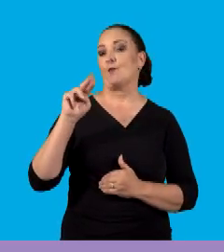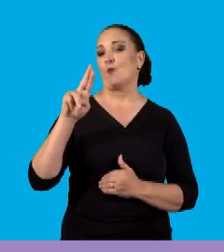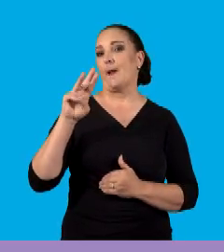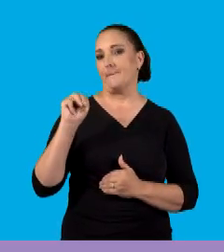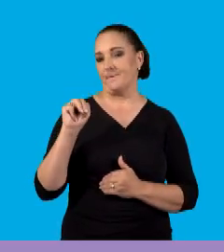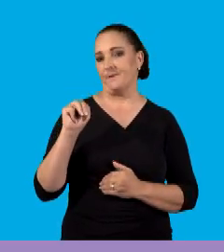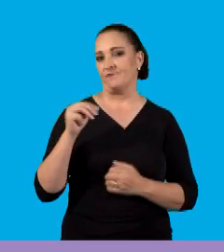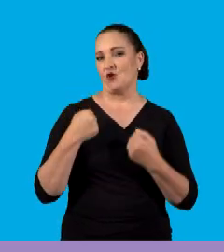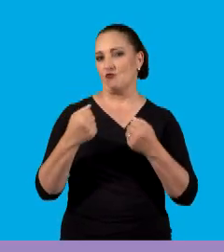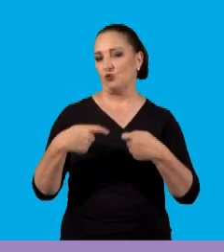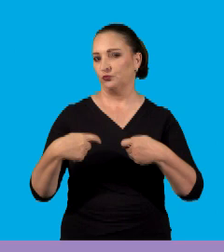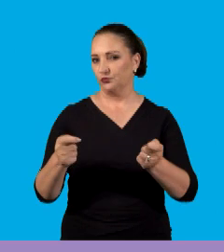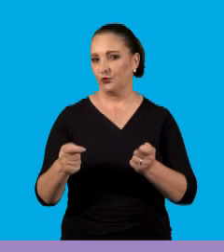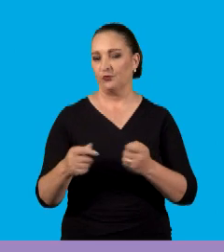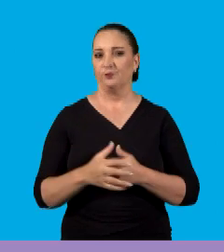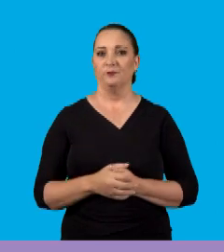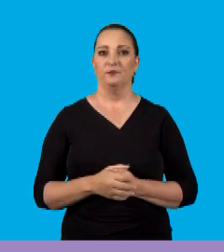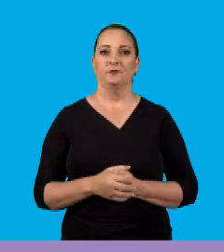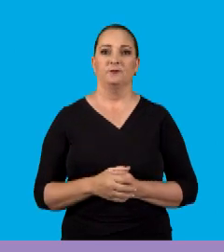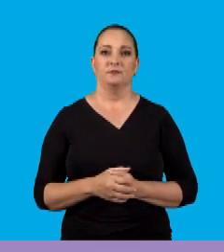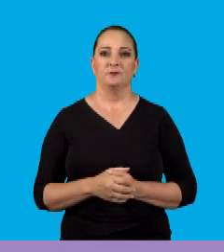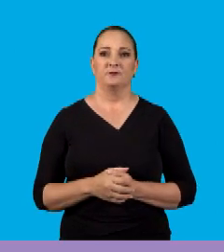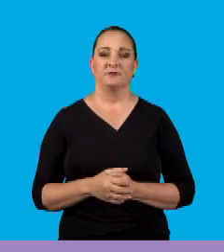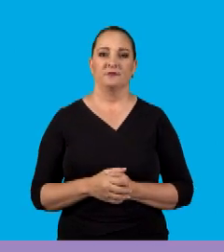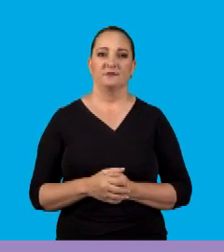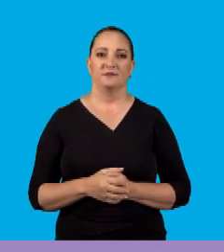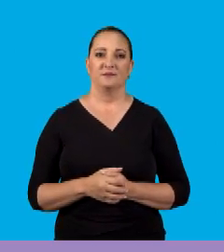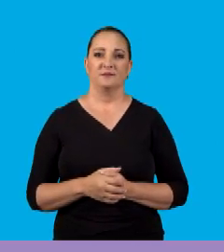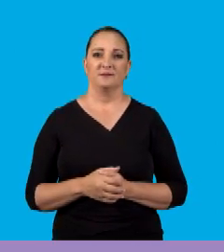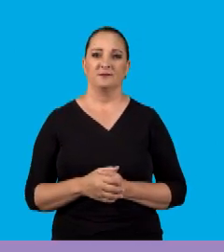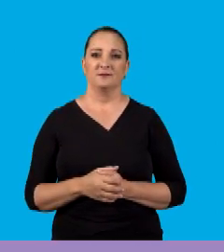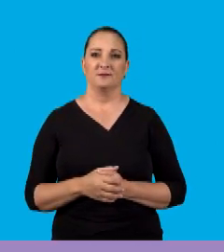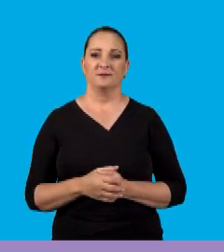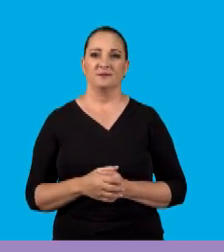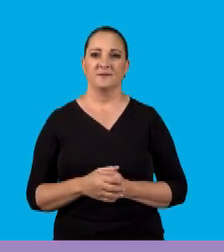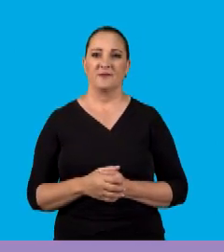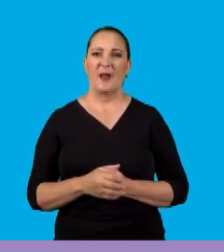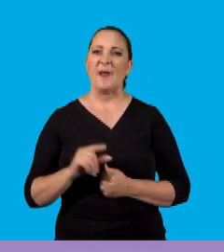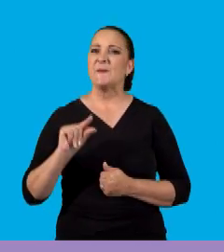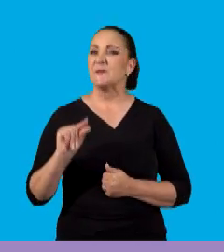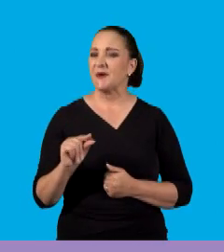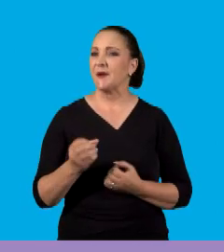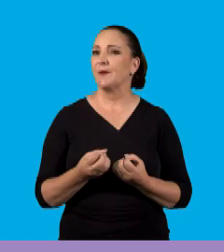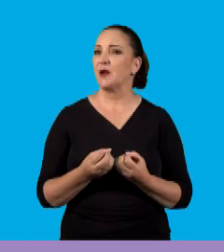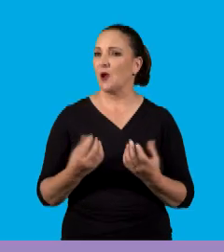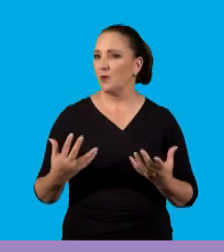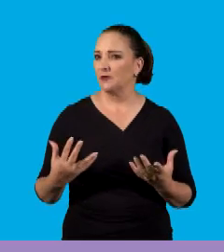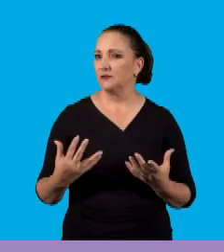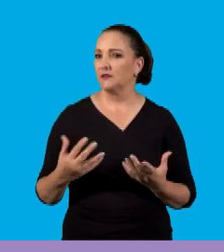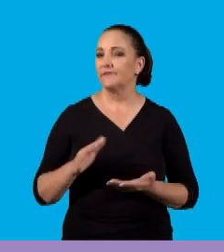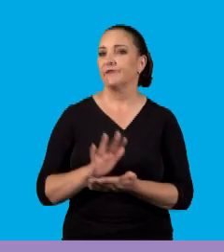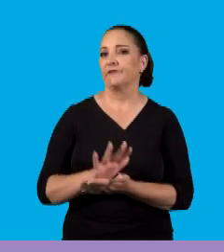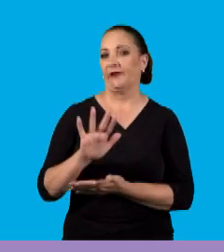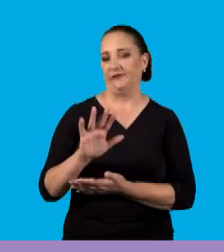the maximum number of cars sold, okay, let's just write the number of cars sold that was a minimum, and that was,